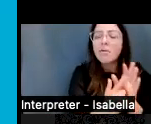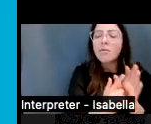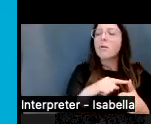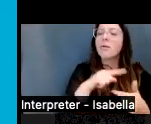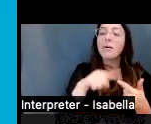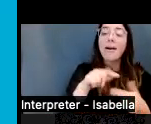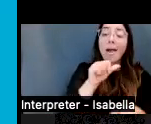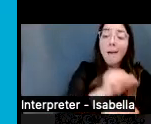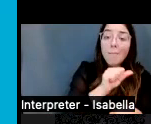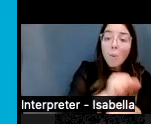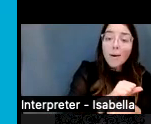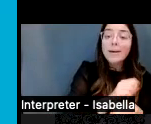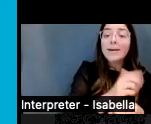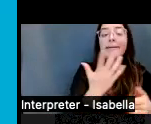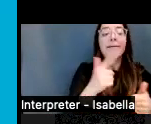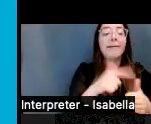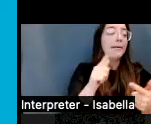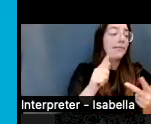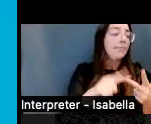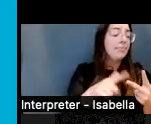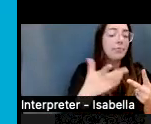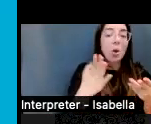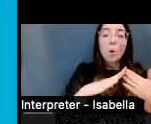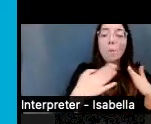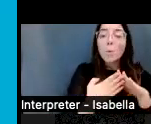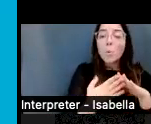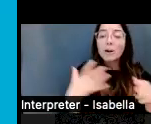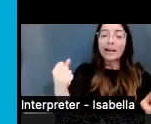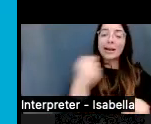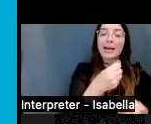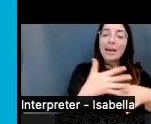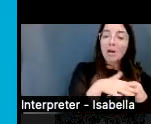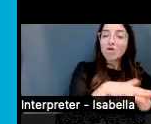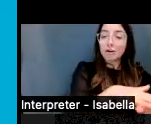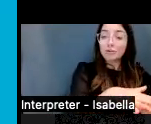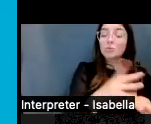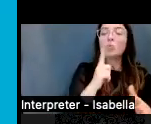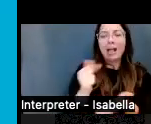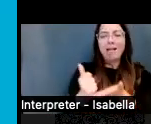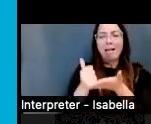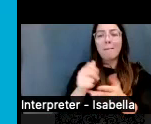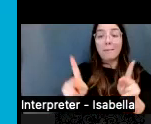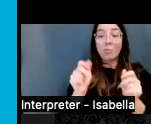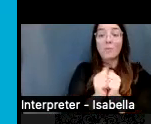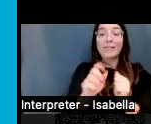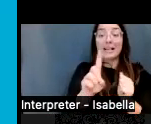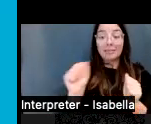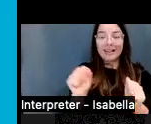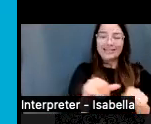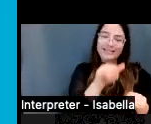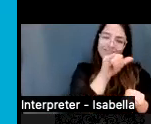employment work to community integration. So helping people with disabilities remain in the